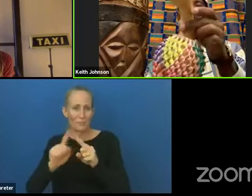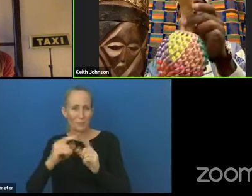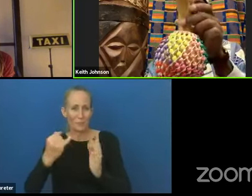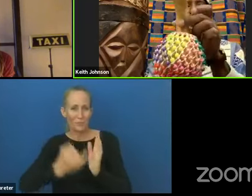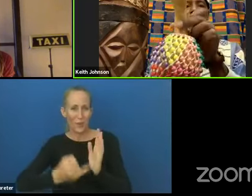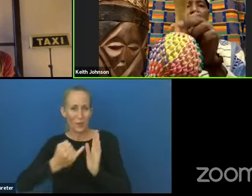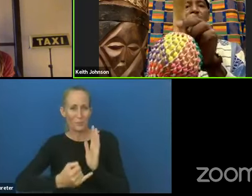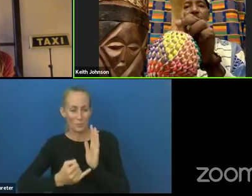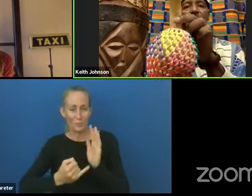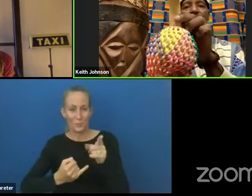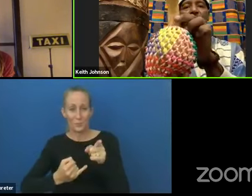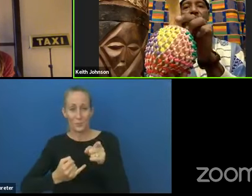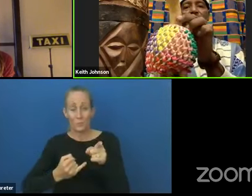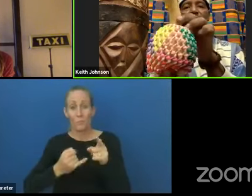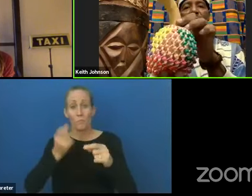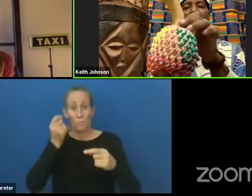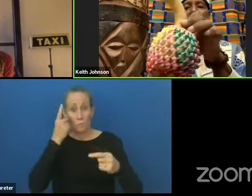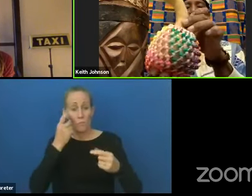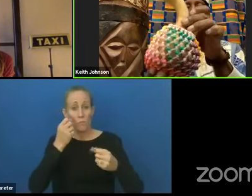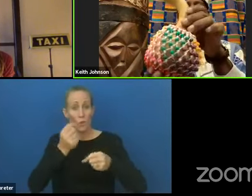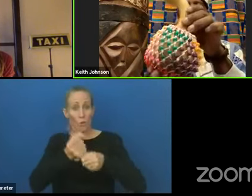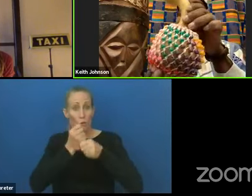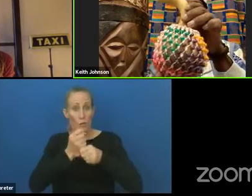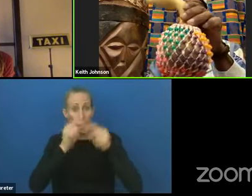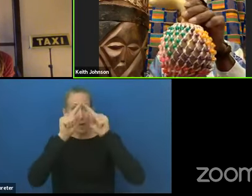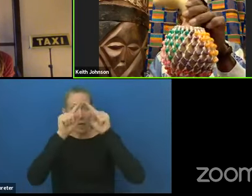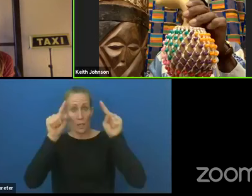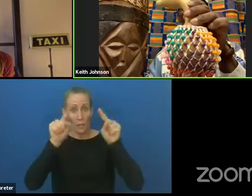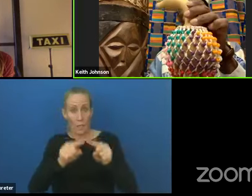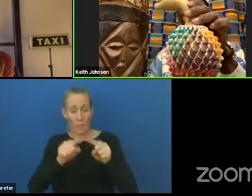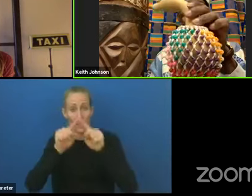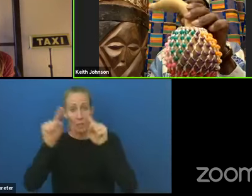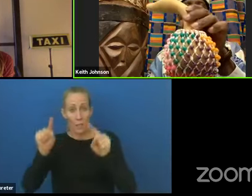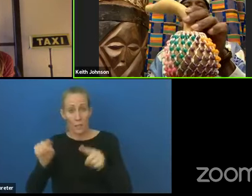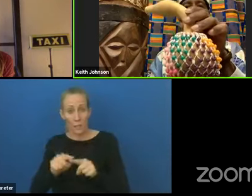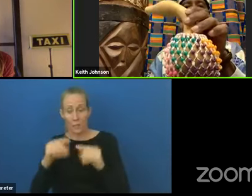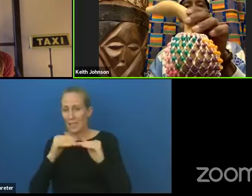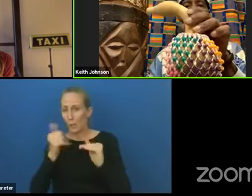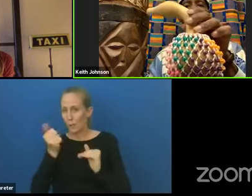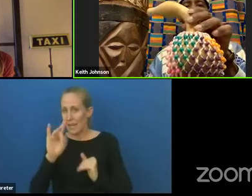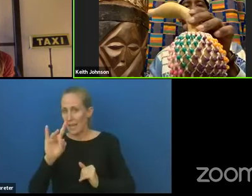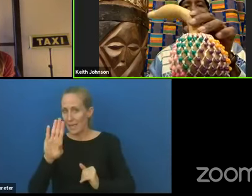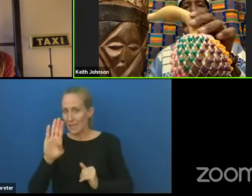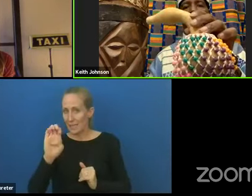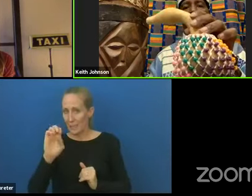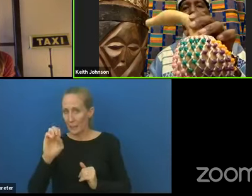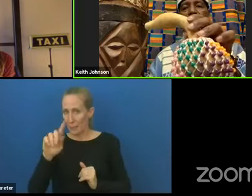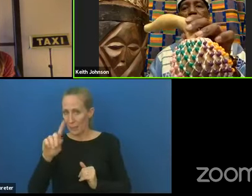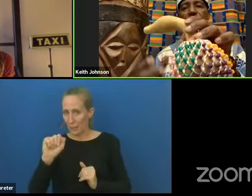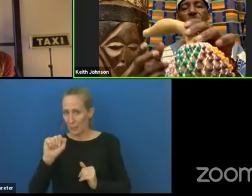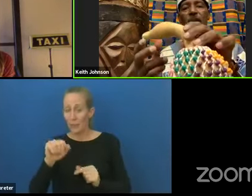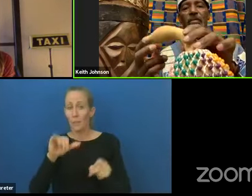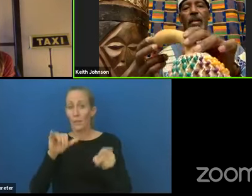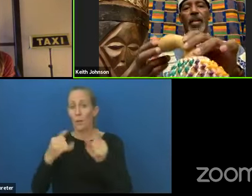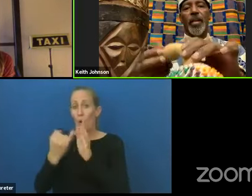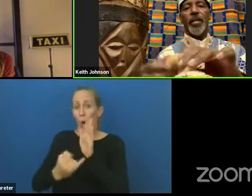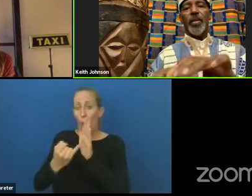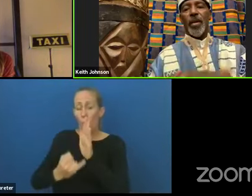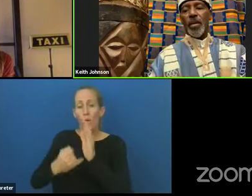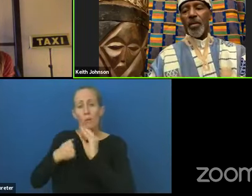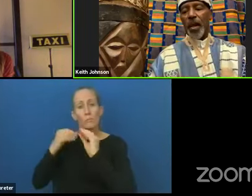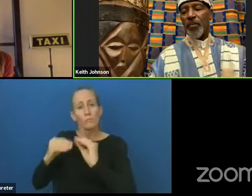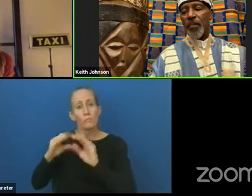that the children can understand that each of these colors are very important to how we create things in